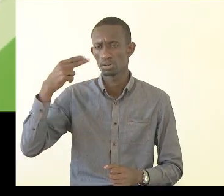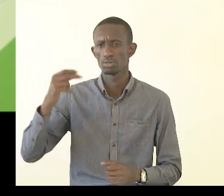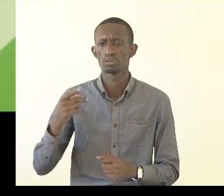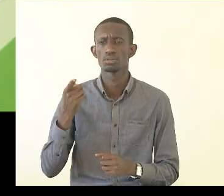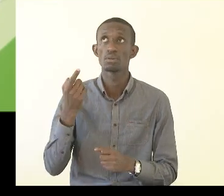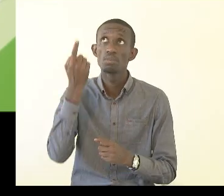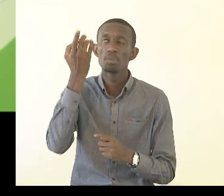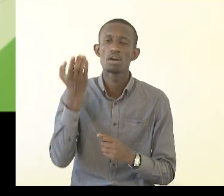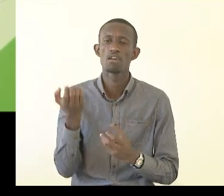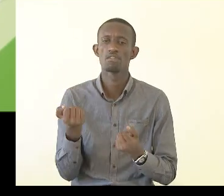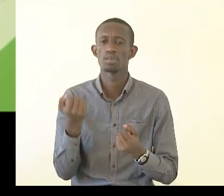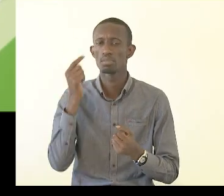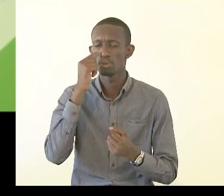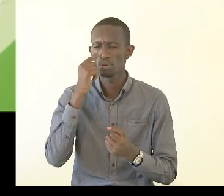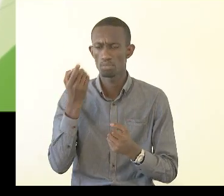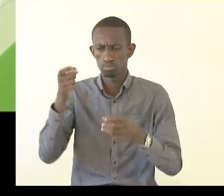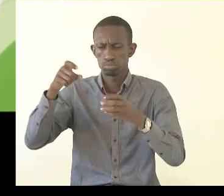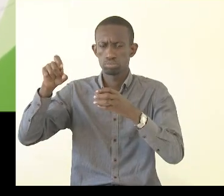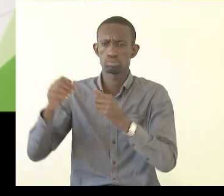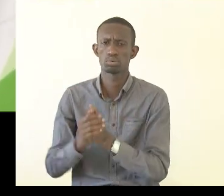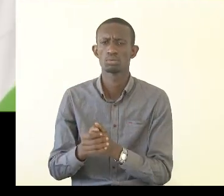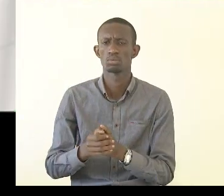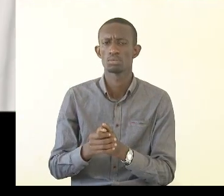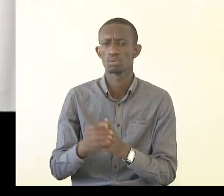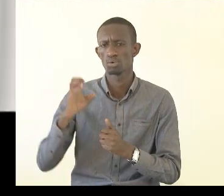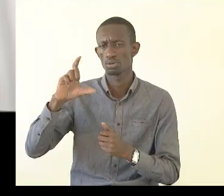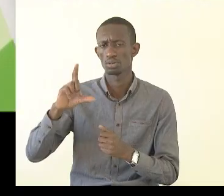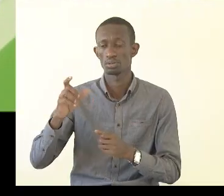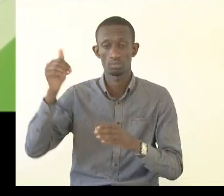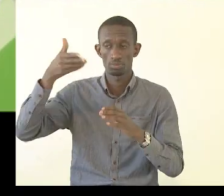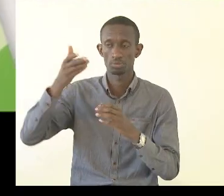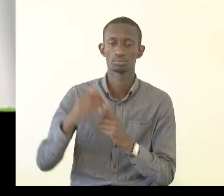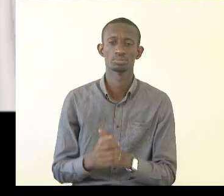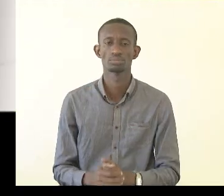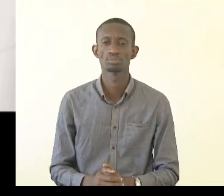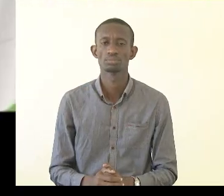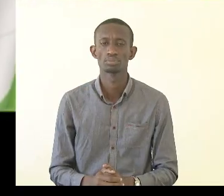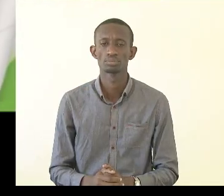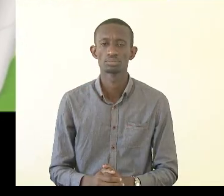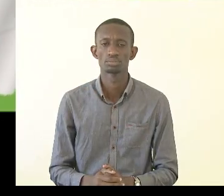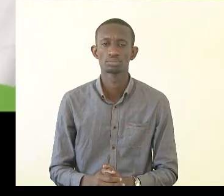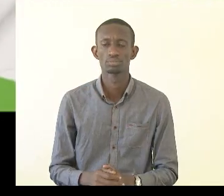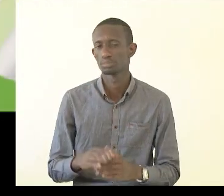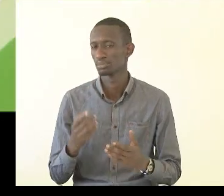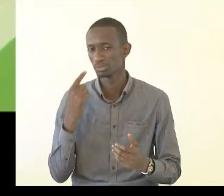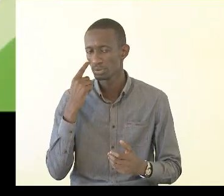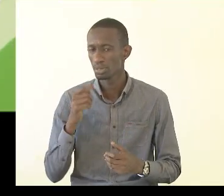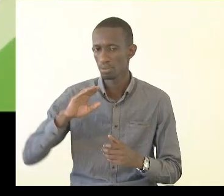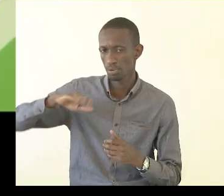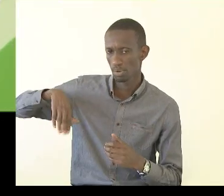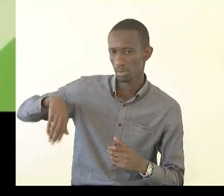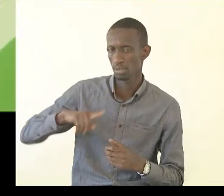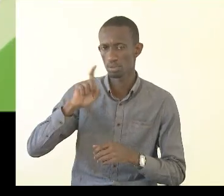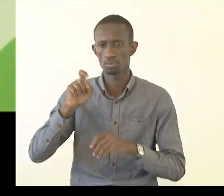is substituting the chlorine over there. So let's look at the last, probably, that could be the last